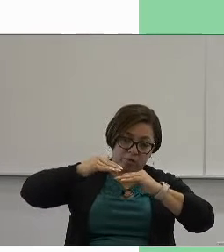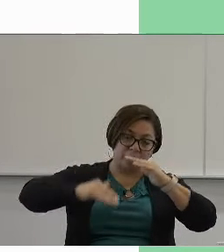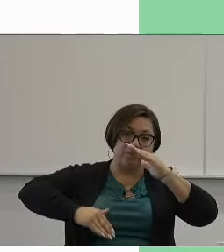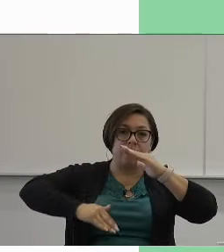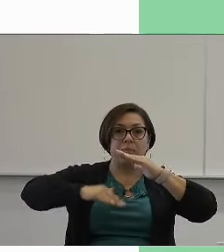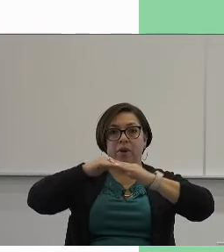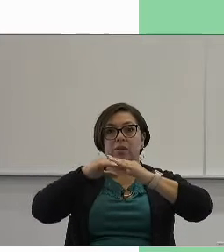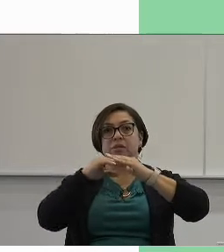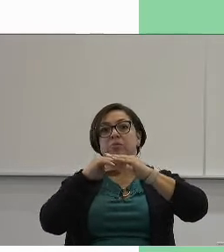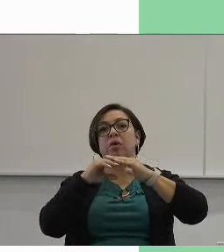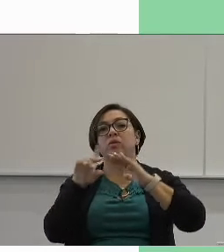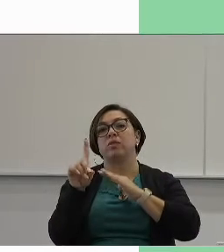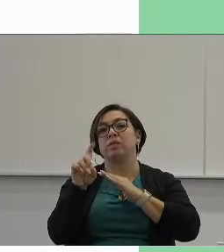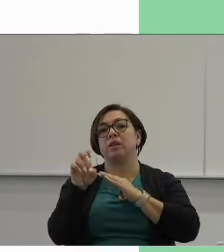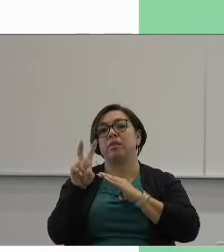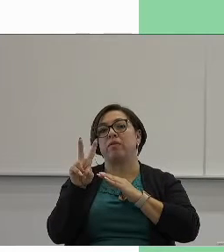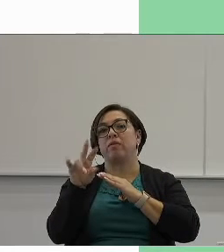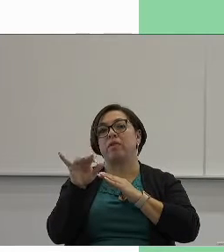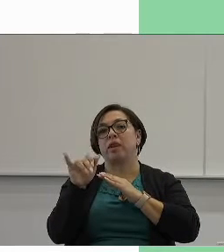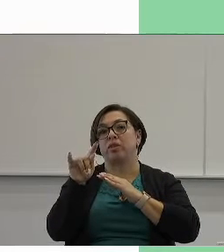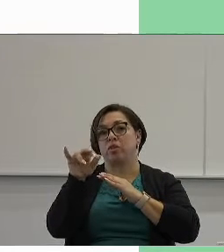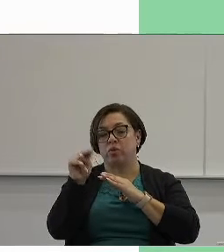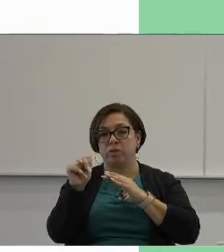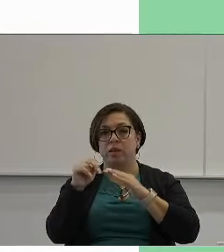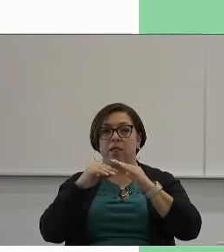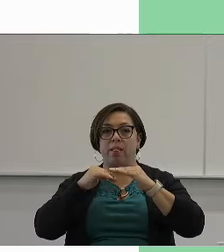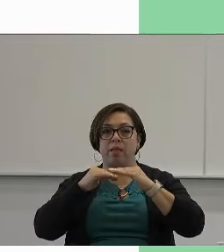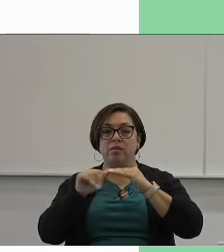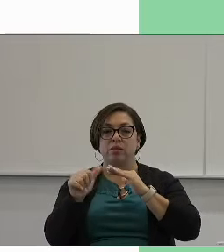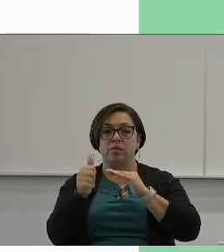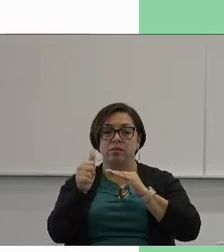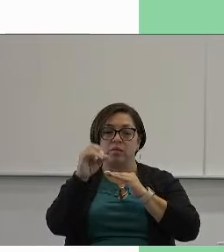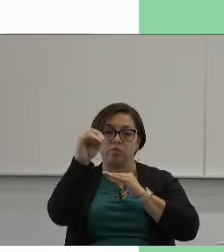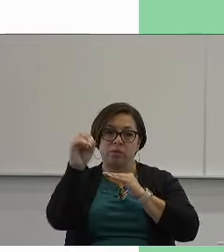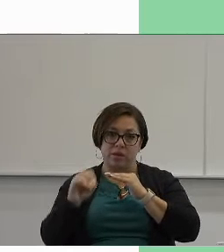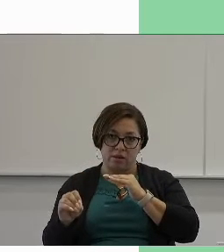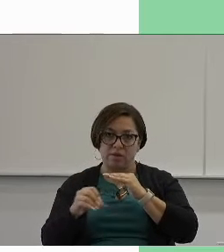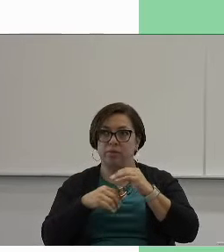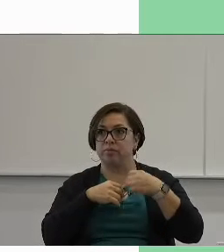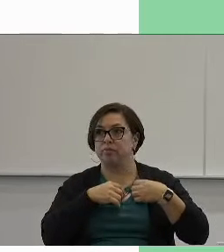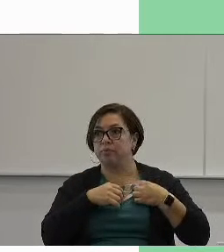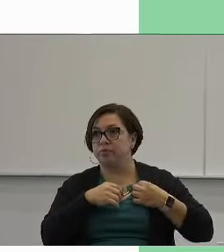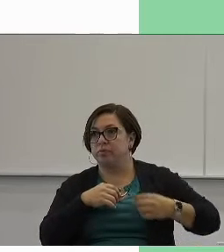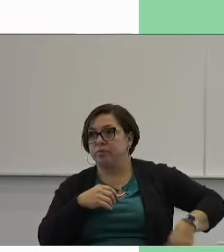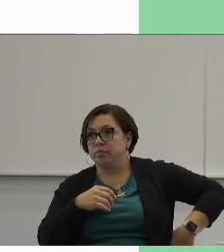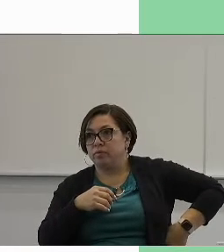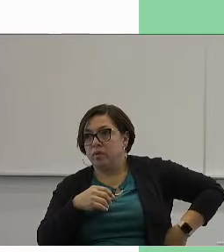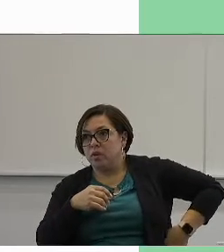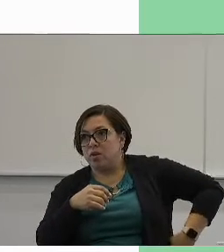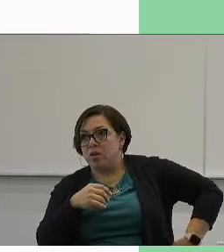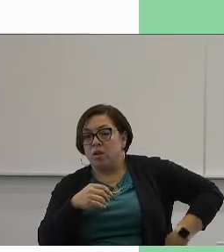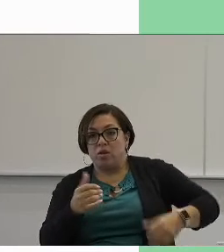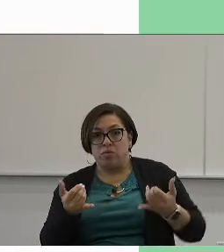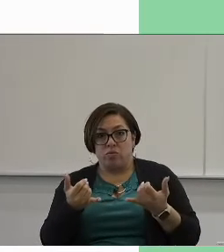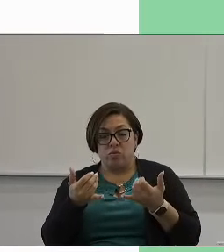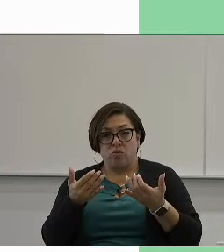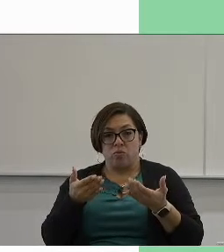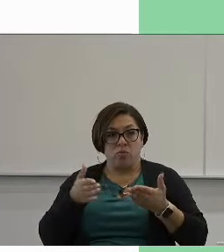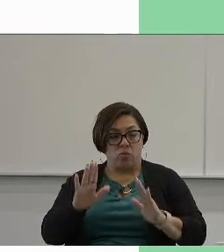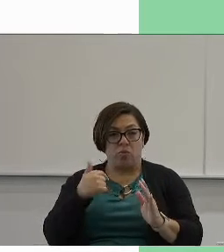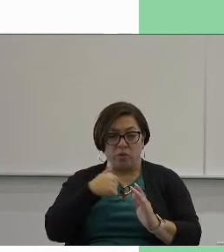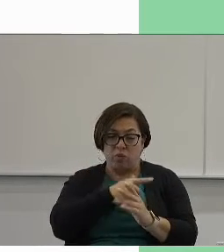across all of the districts is less than 10%. And the way that we calculate that total deviation